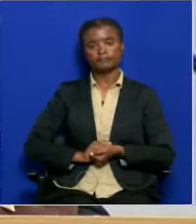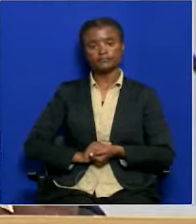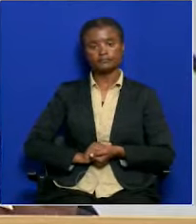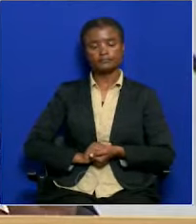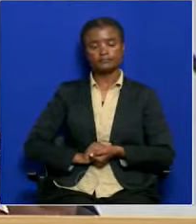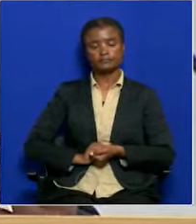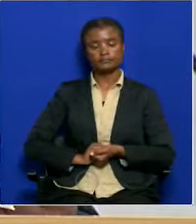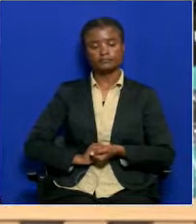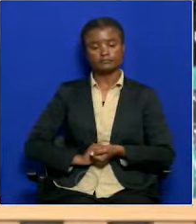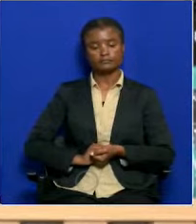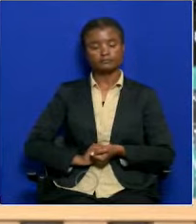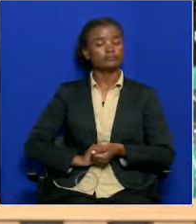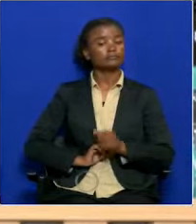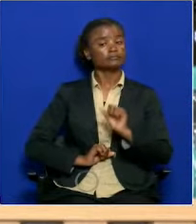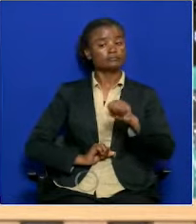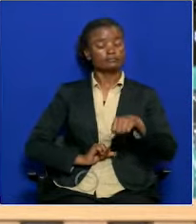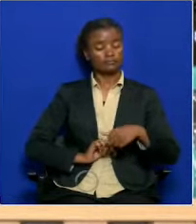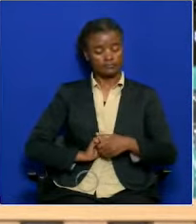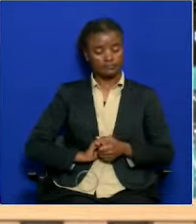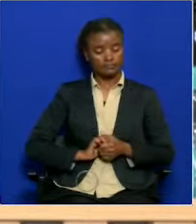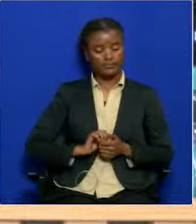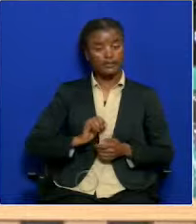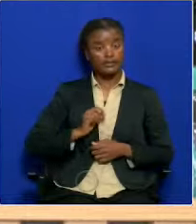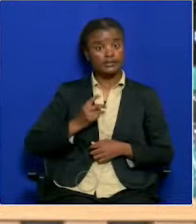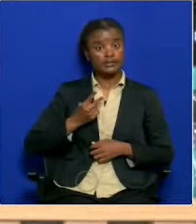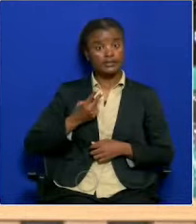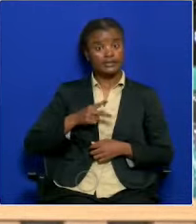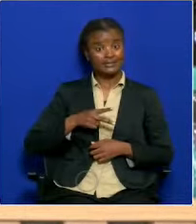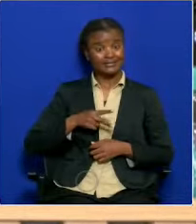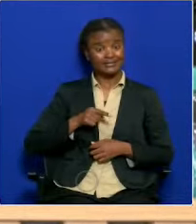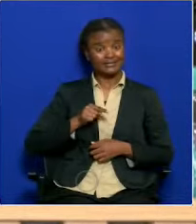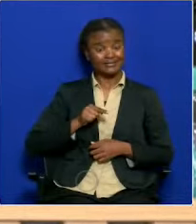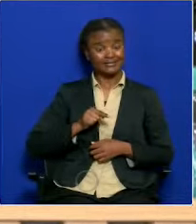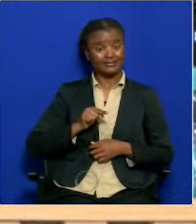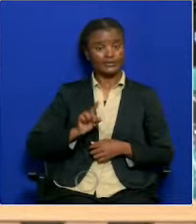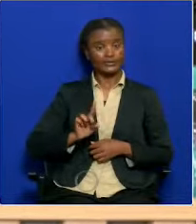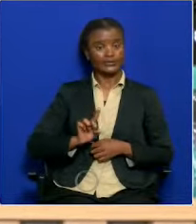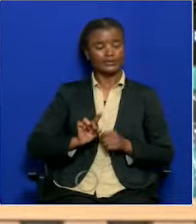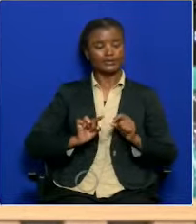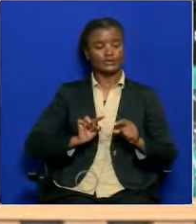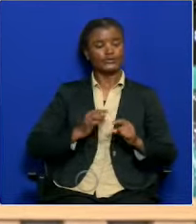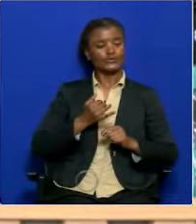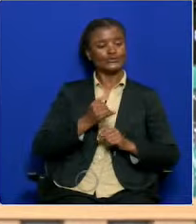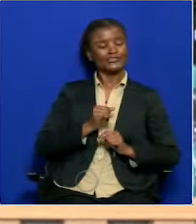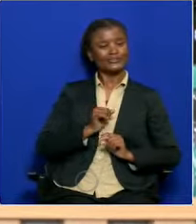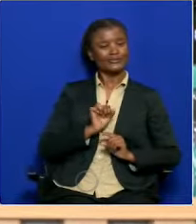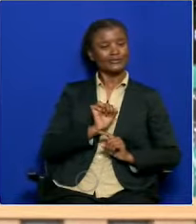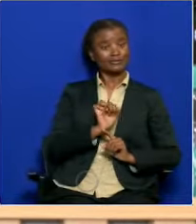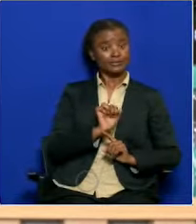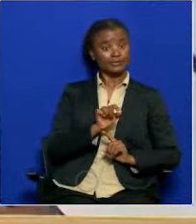Yes, You see there, you sometimes check on him and you express concern over his biking.